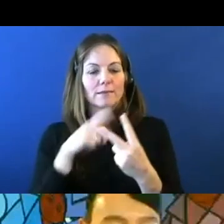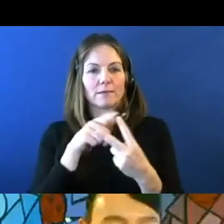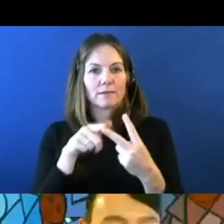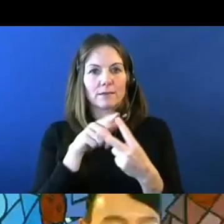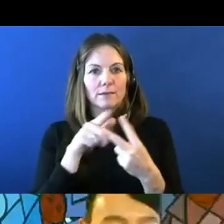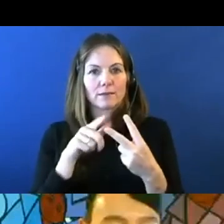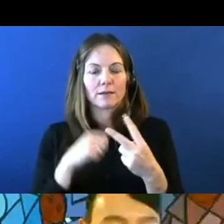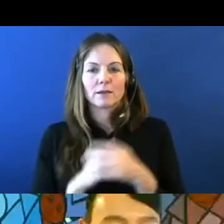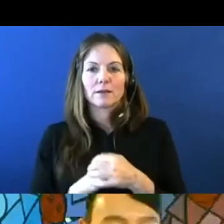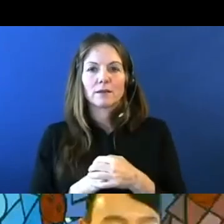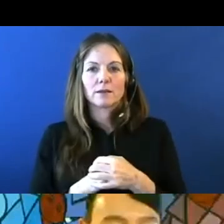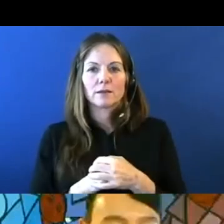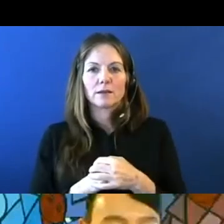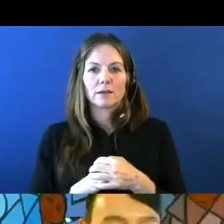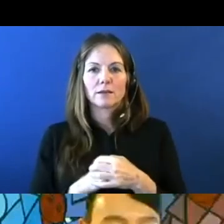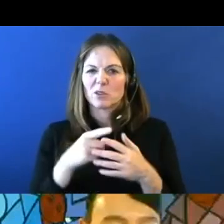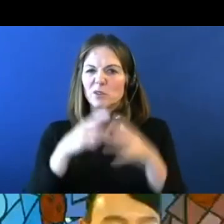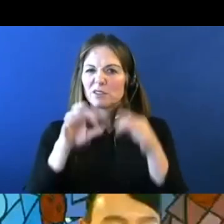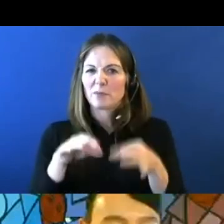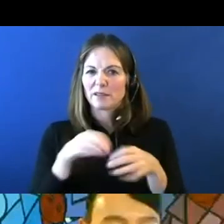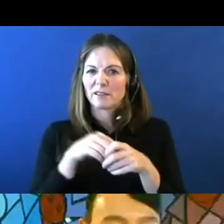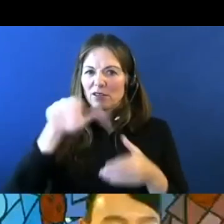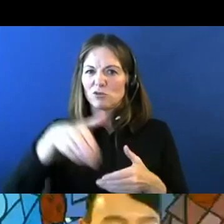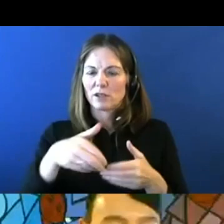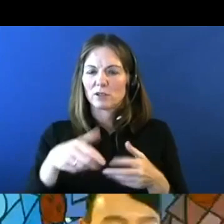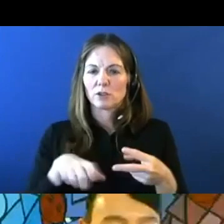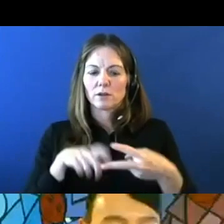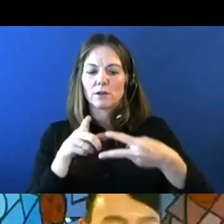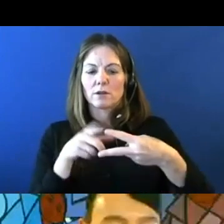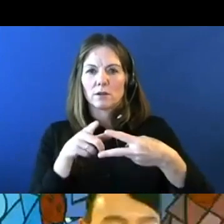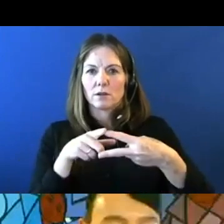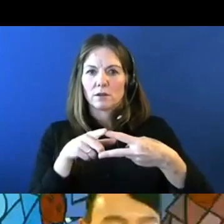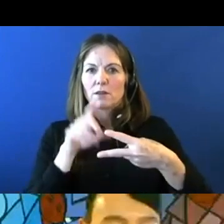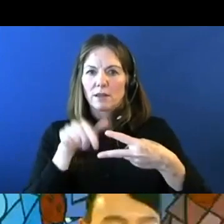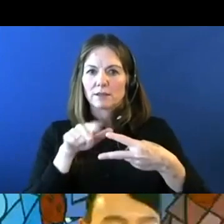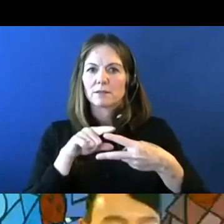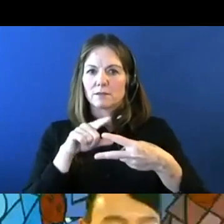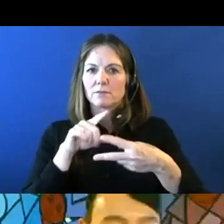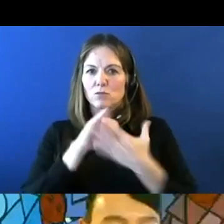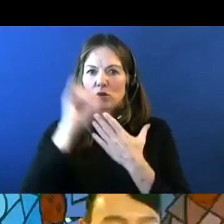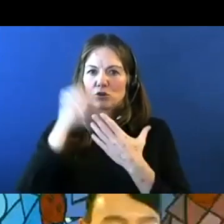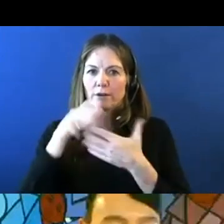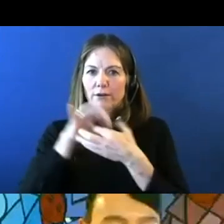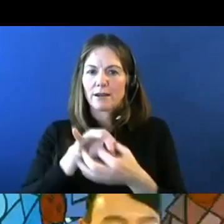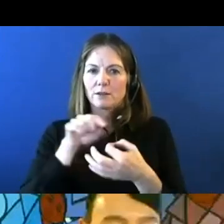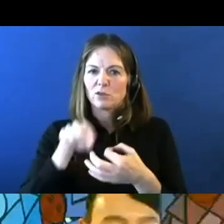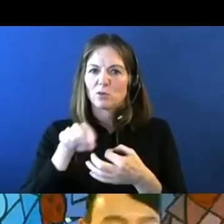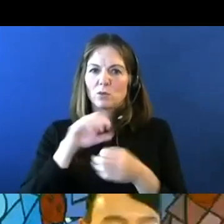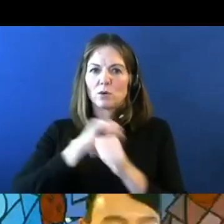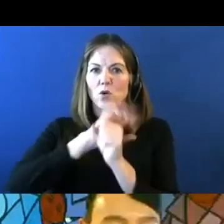our introductions was the project that's related to COVID-19. And so we're actually,